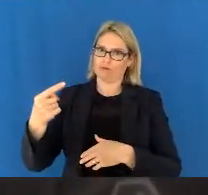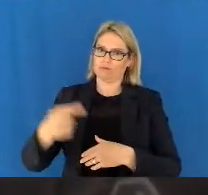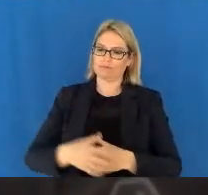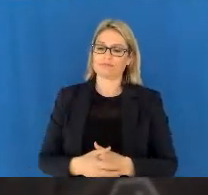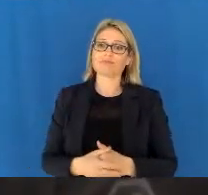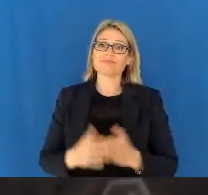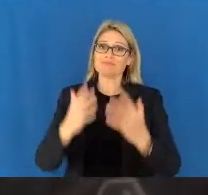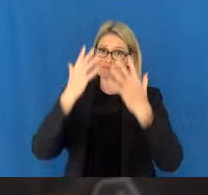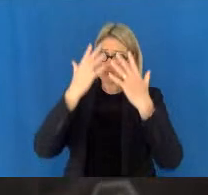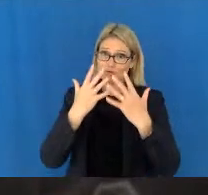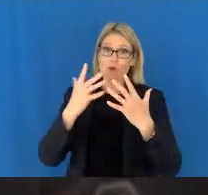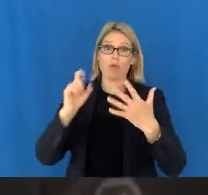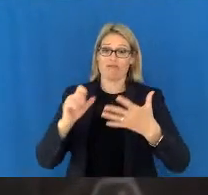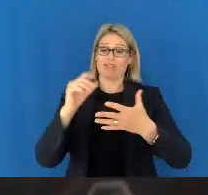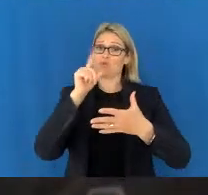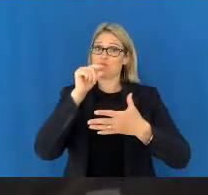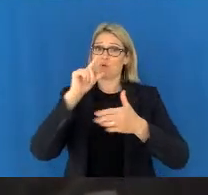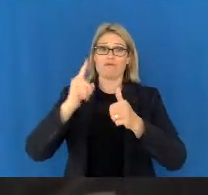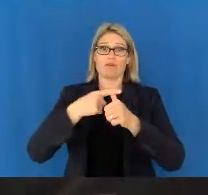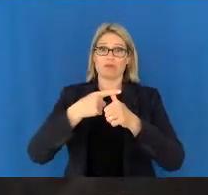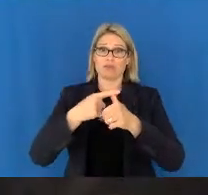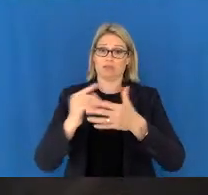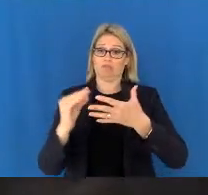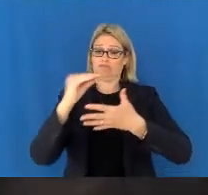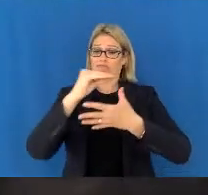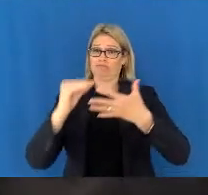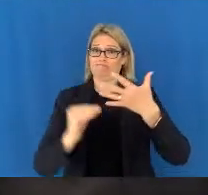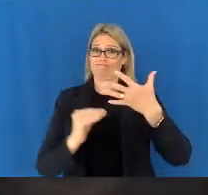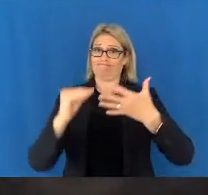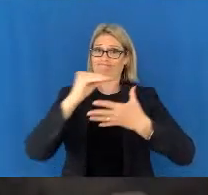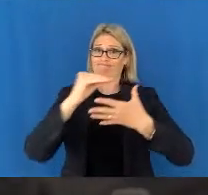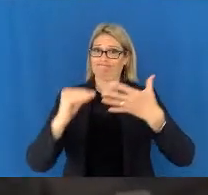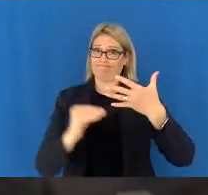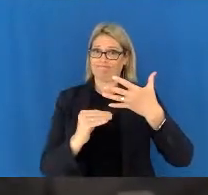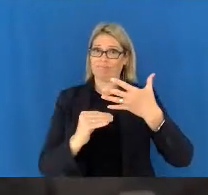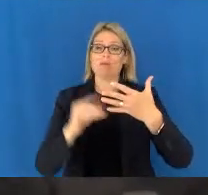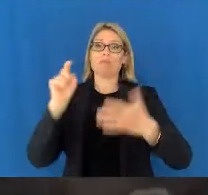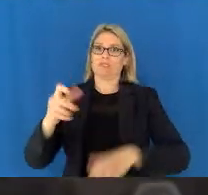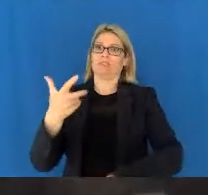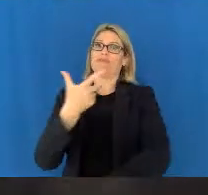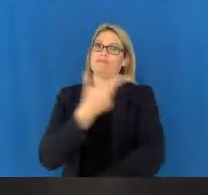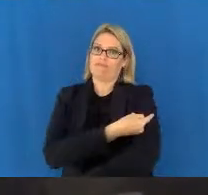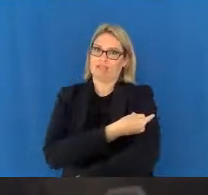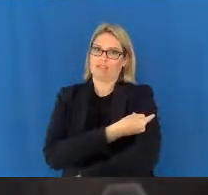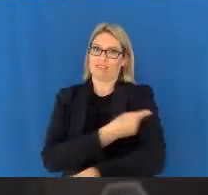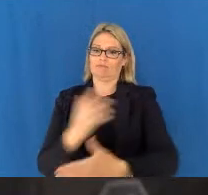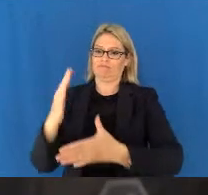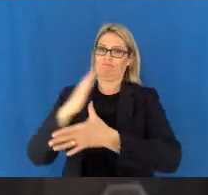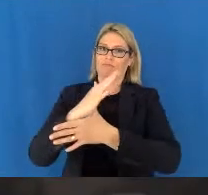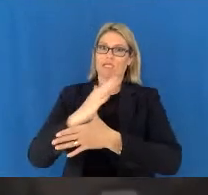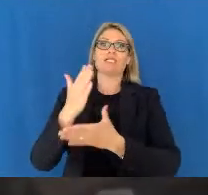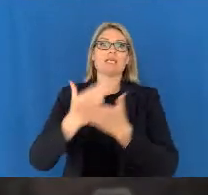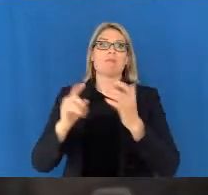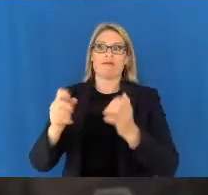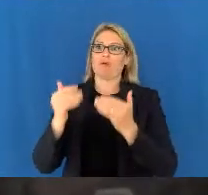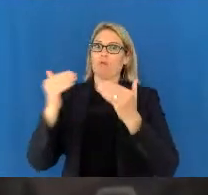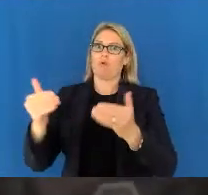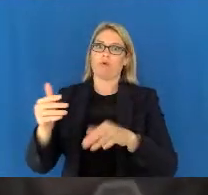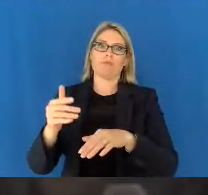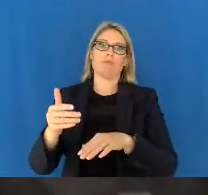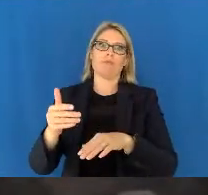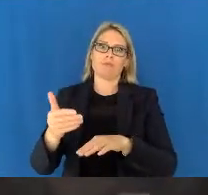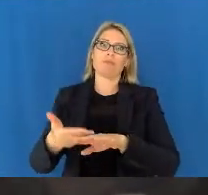are prioritizing people who have to be vaccinated even sooner. On the other